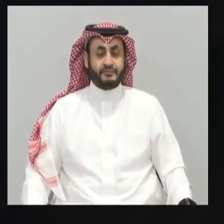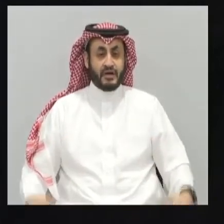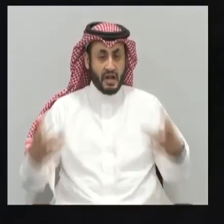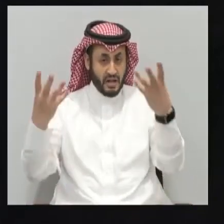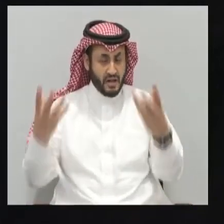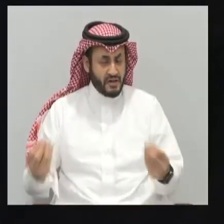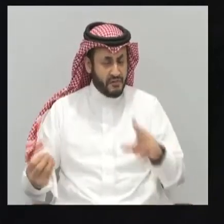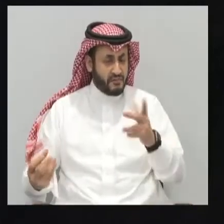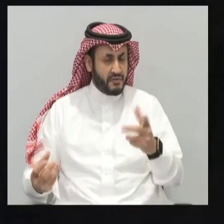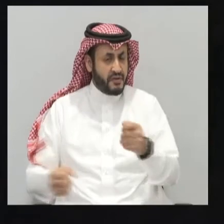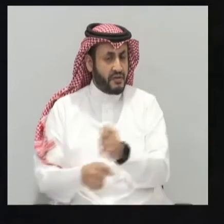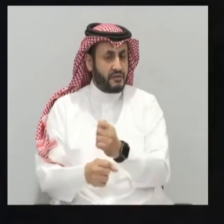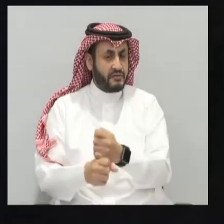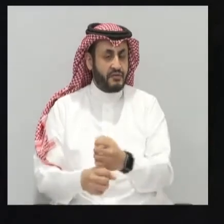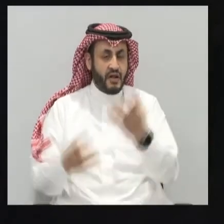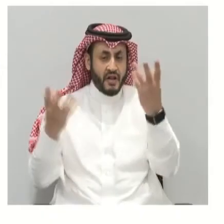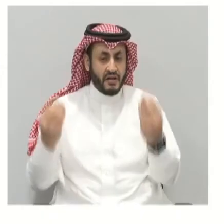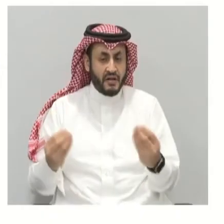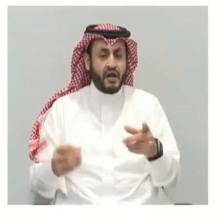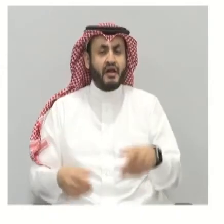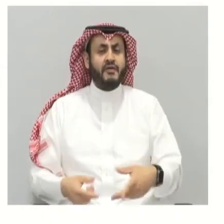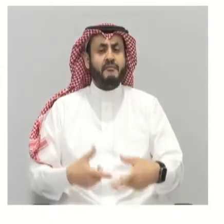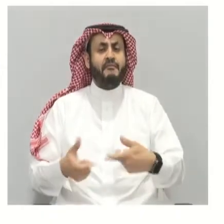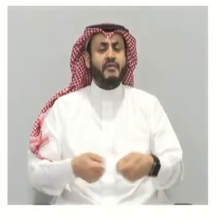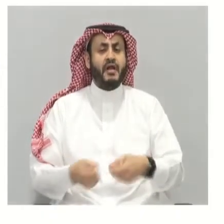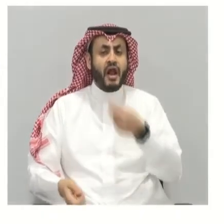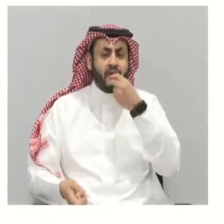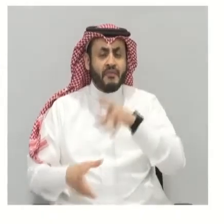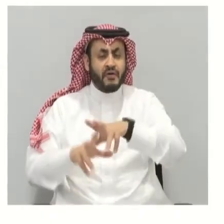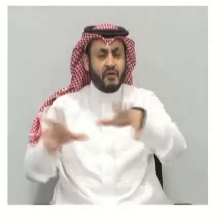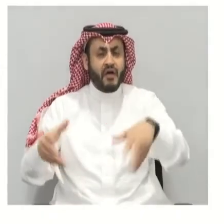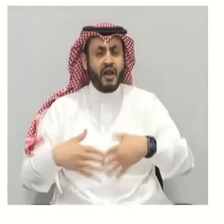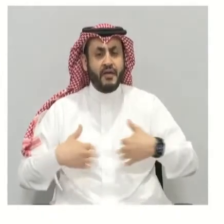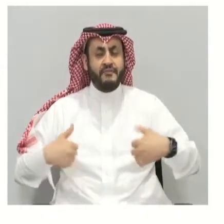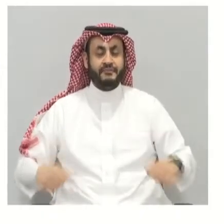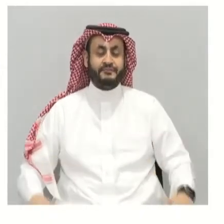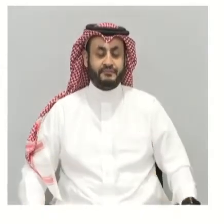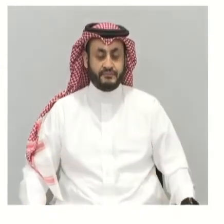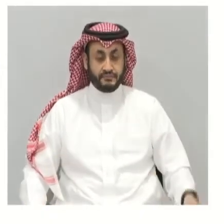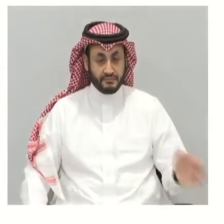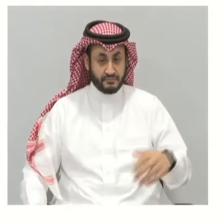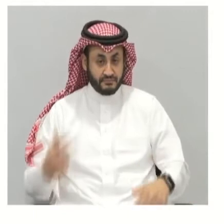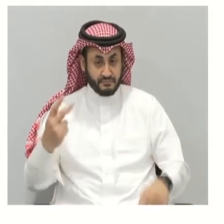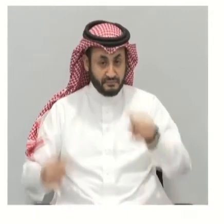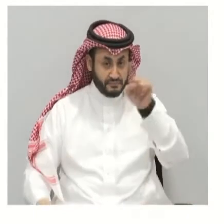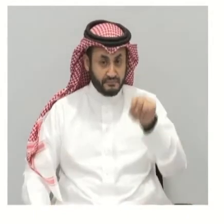the things that were mentioned in the text. Now, the next question, what can you hear in a part of